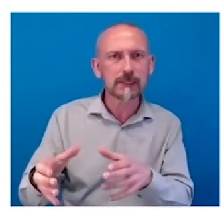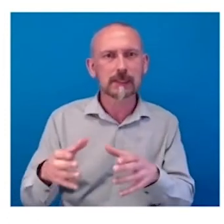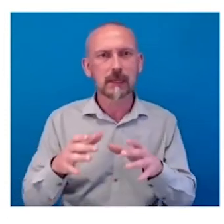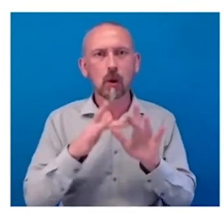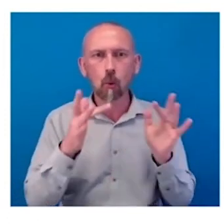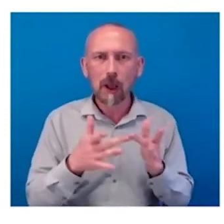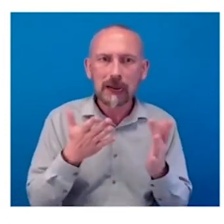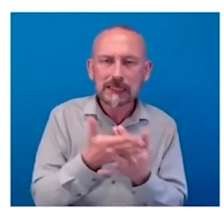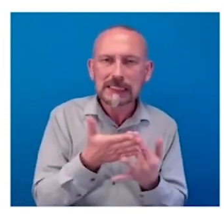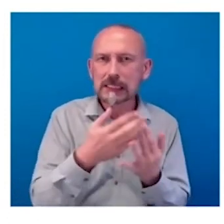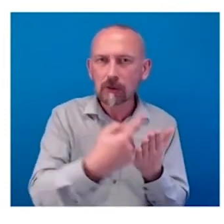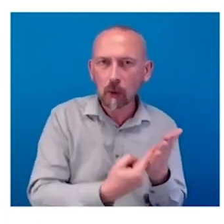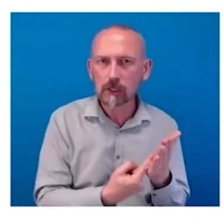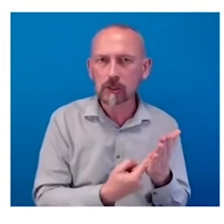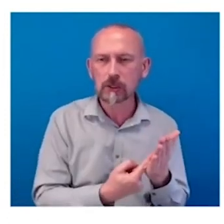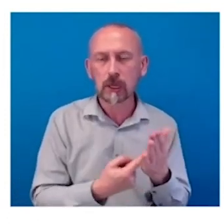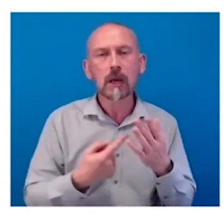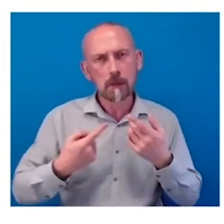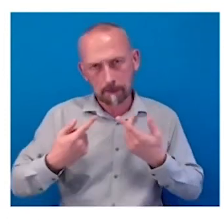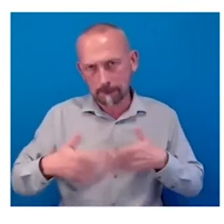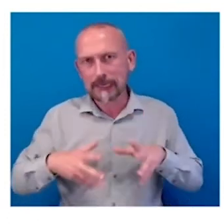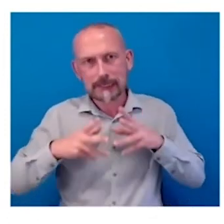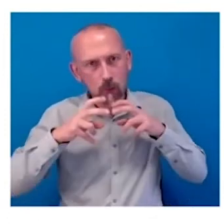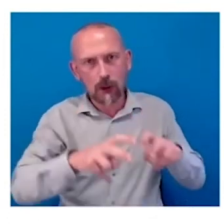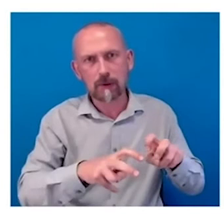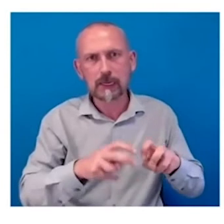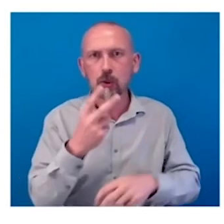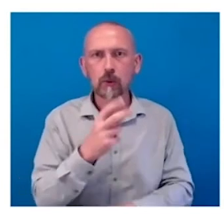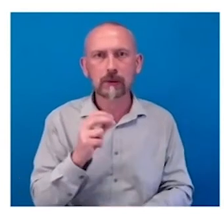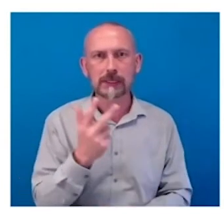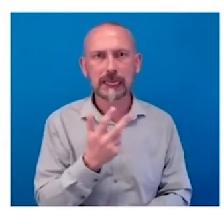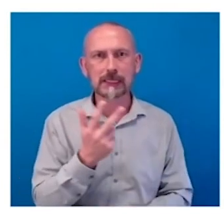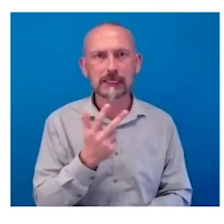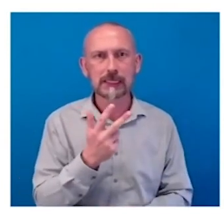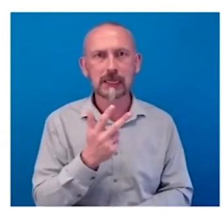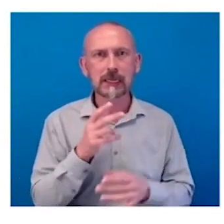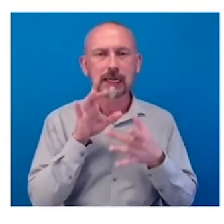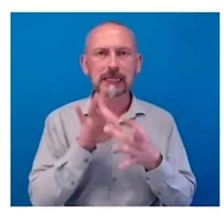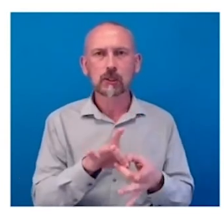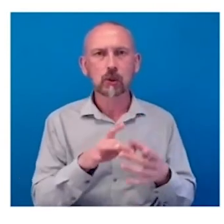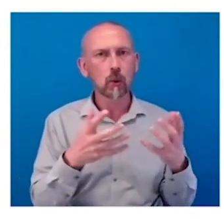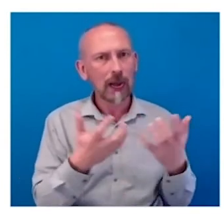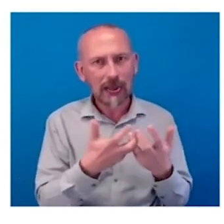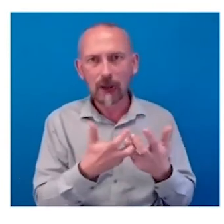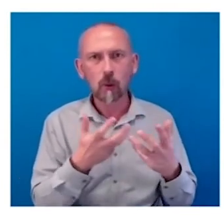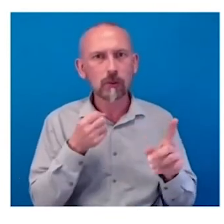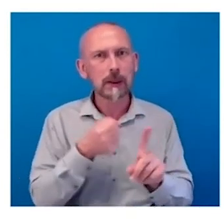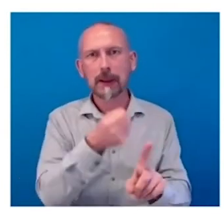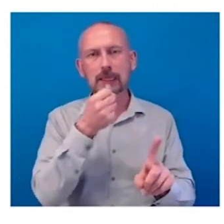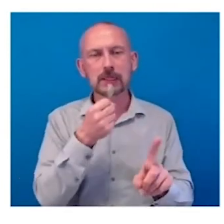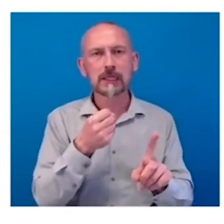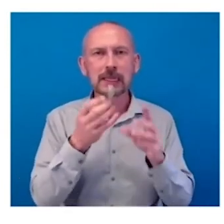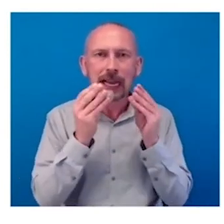regulations. We did an inquiry on that in 2018, specifically in regards to how they would impact higher education